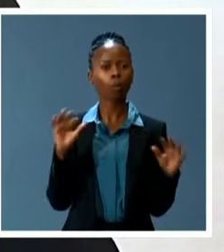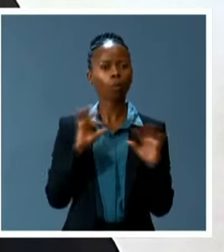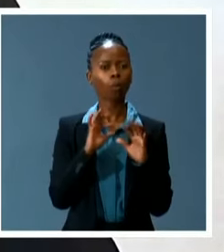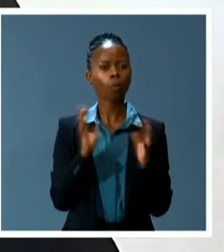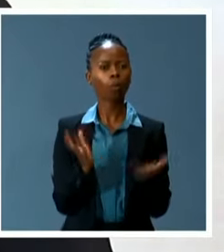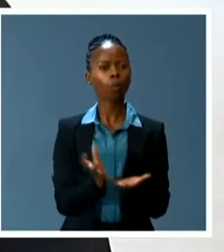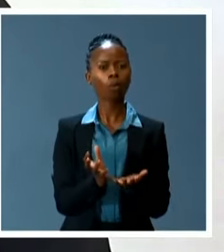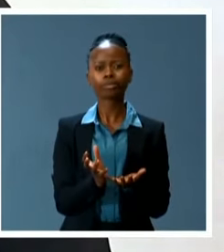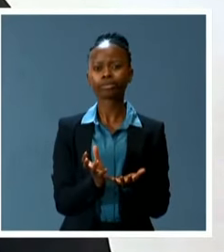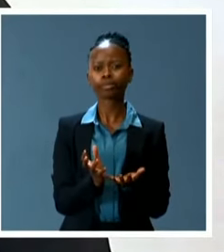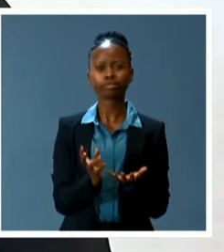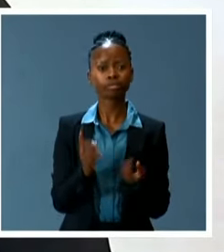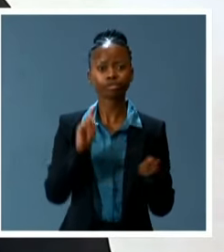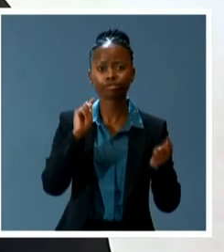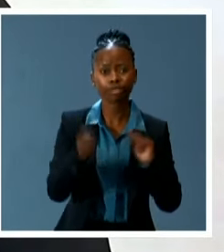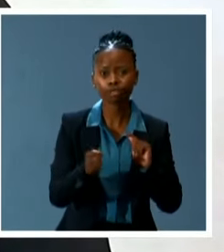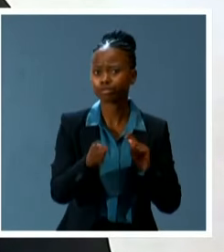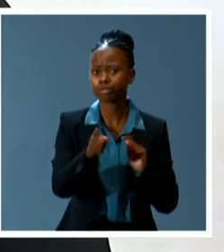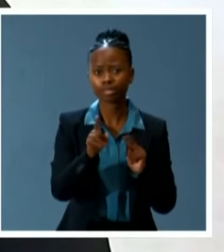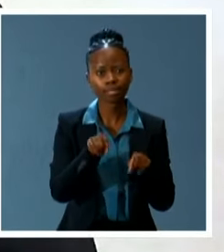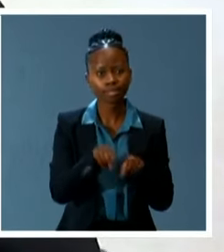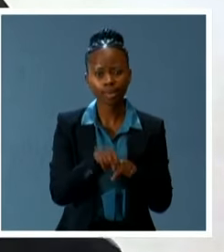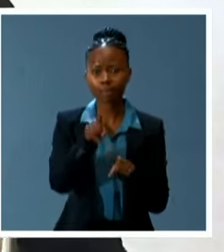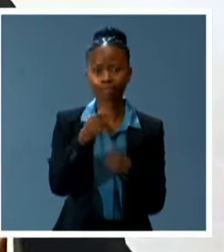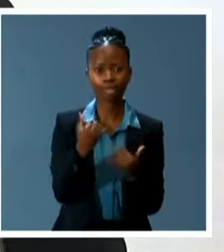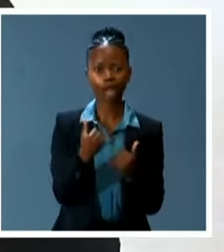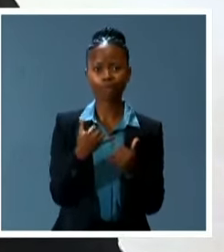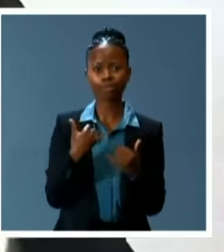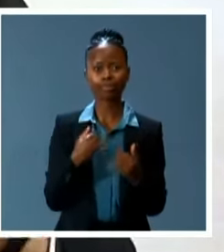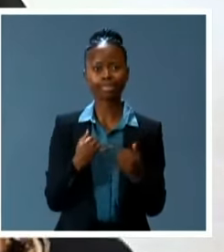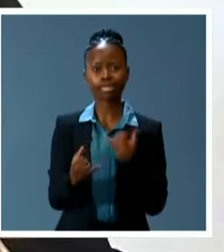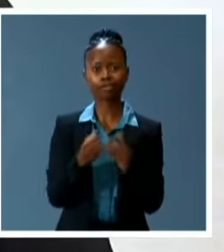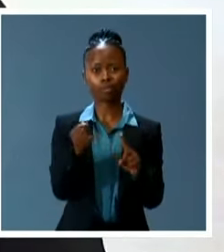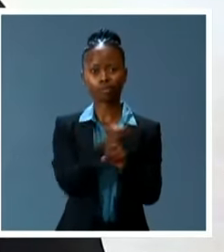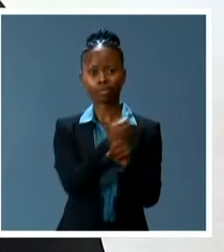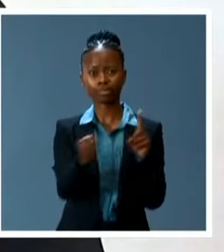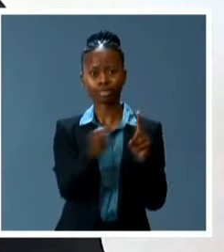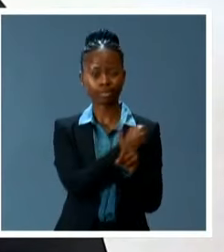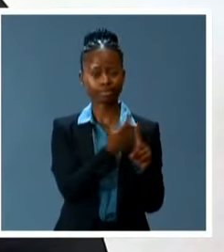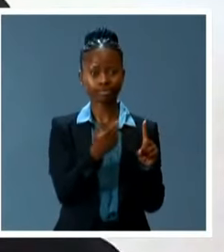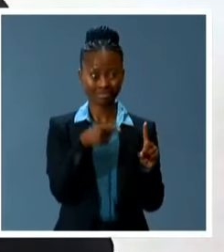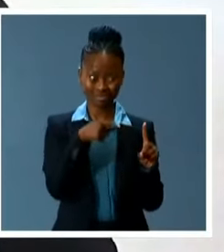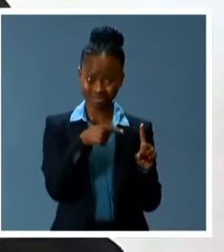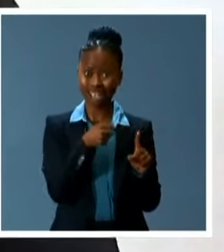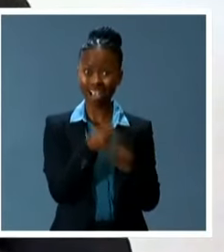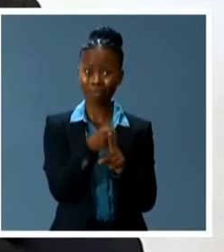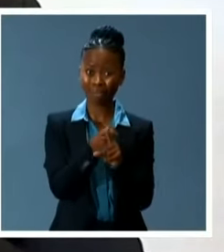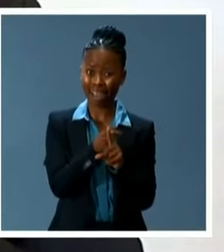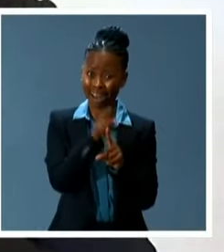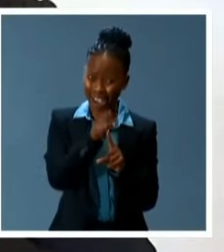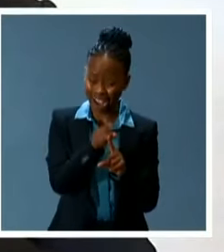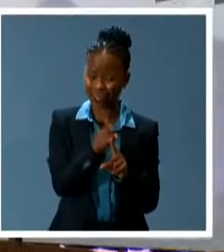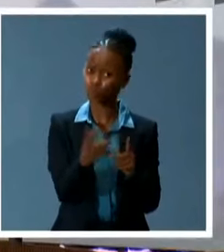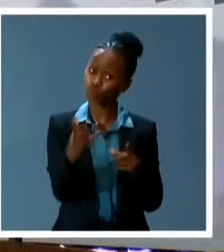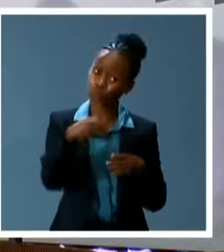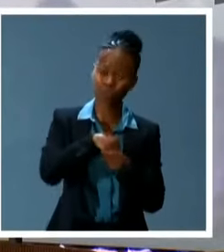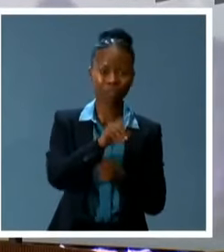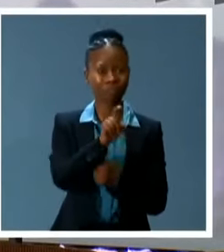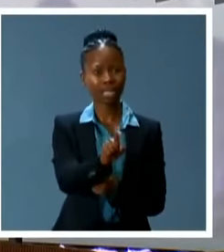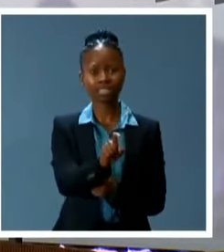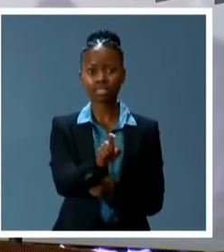I mentioned the dramatic questions of sexual harassment, the Me Too campaign and other similar campaigns. We have seen this